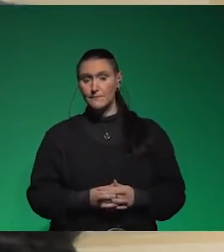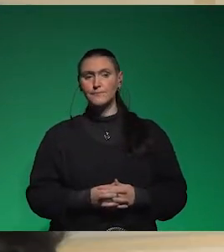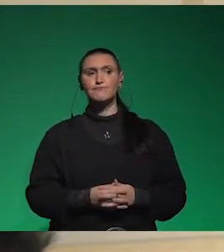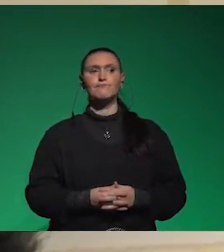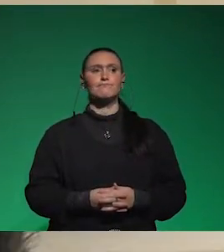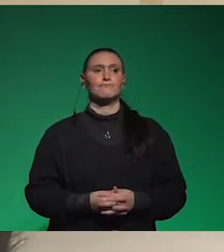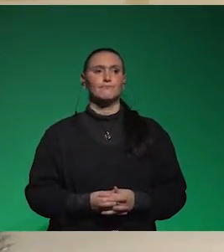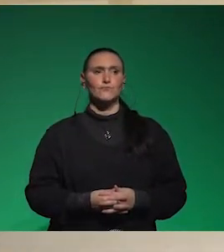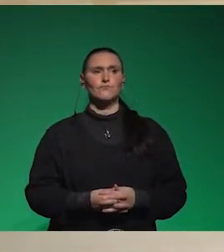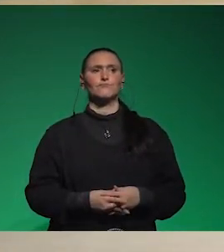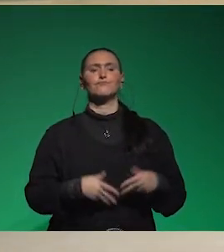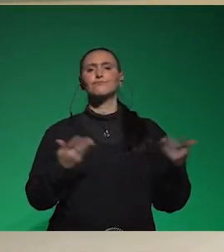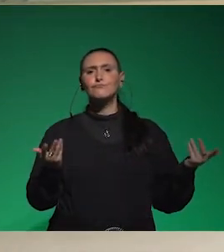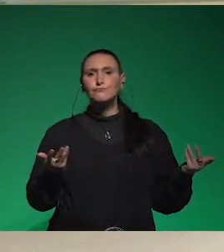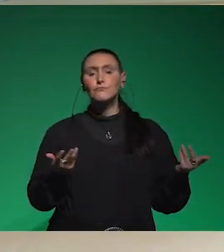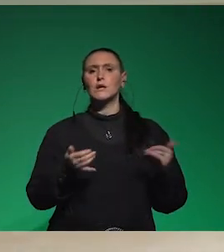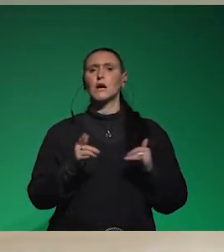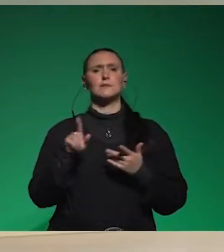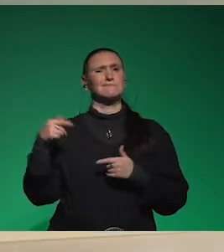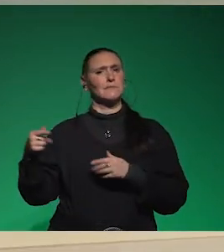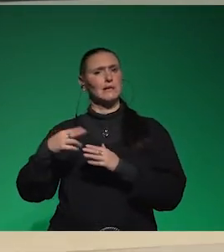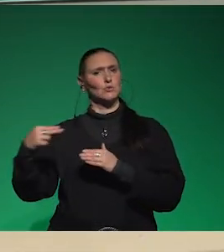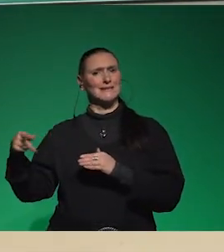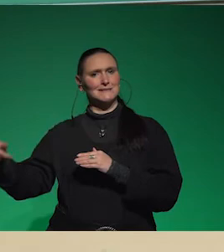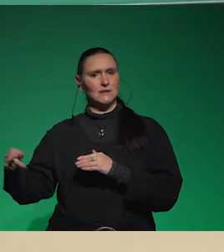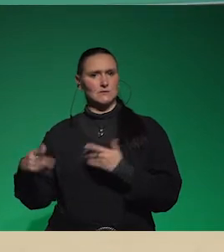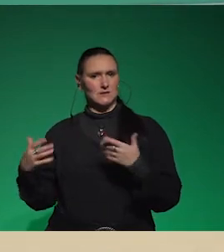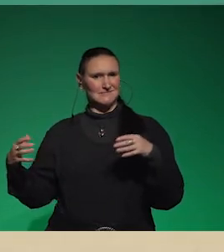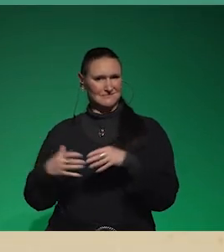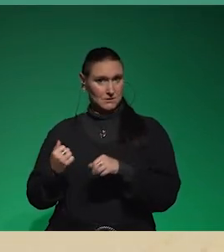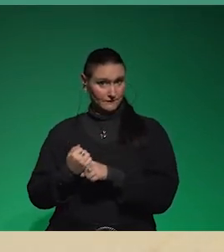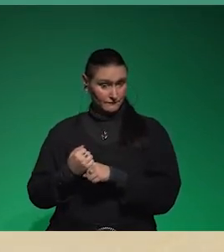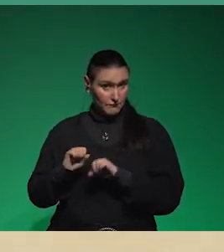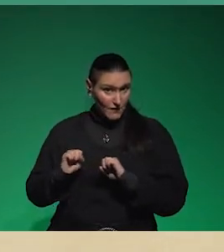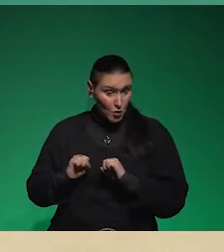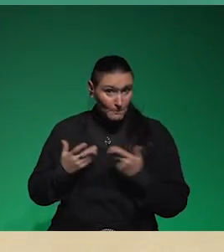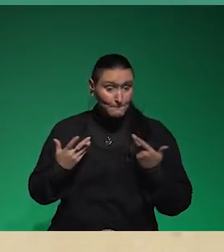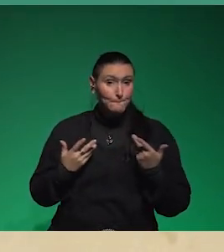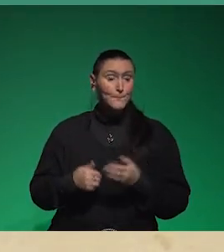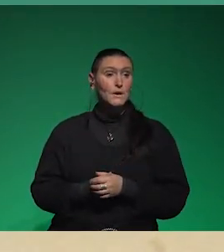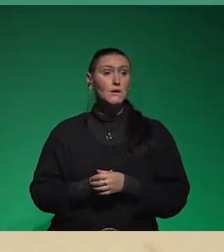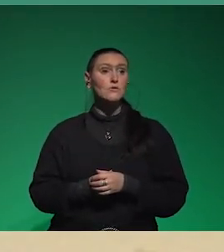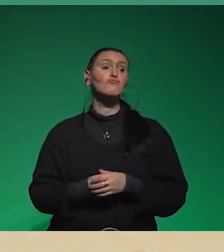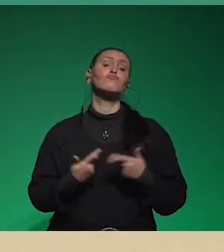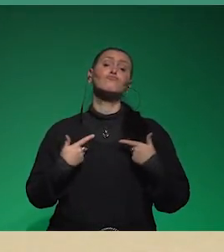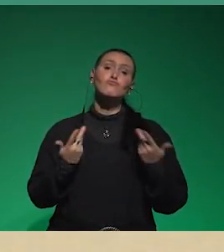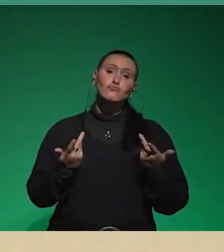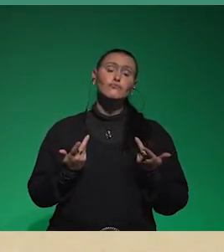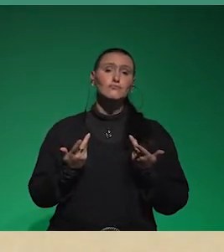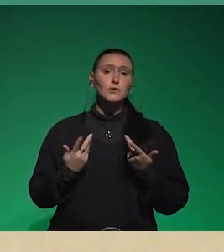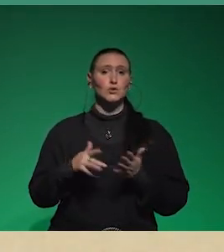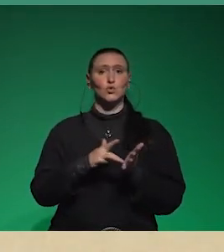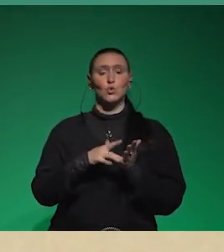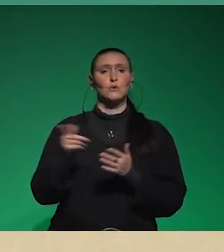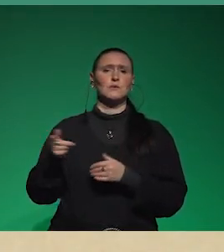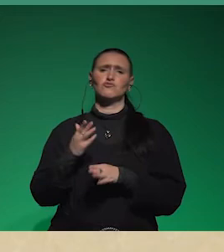with Indonesian colleagues. Göttingen University with forestry and agriculture had for decades, going back to the 60s, collaboration